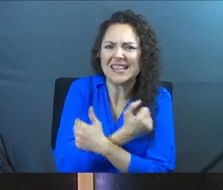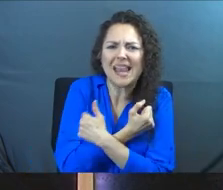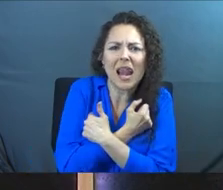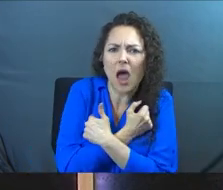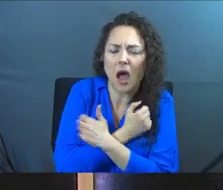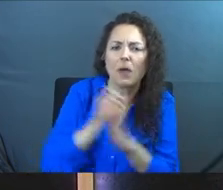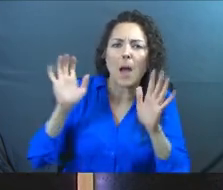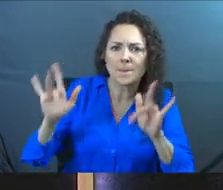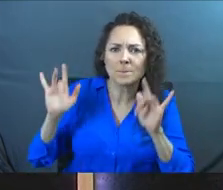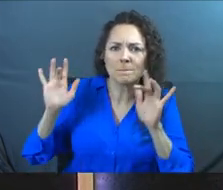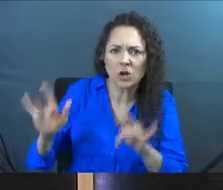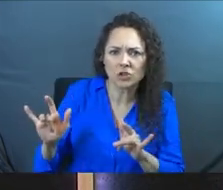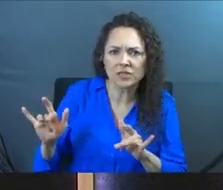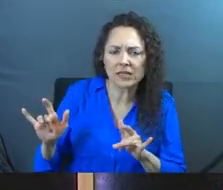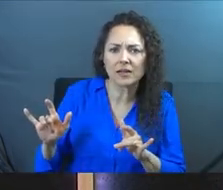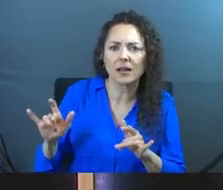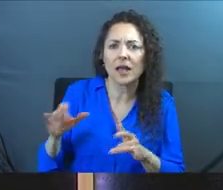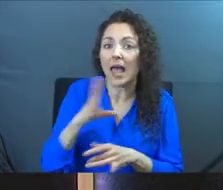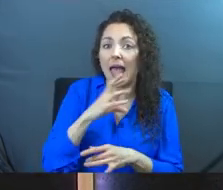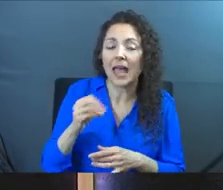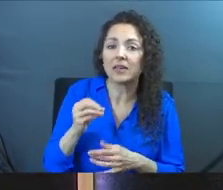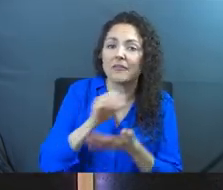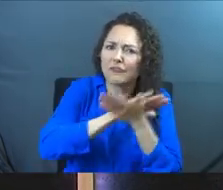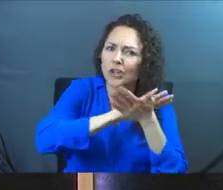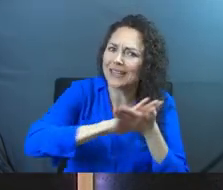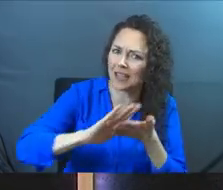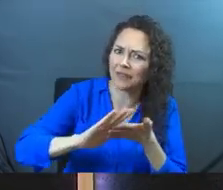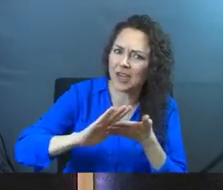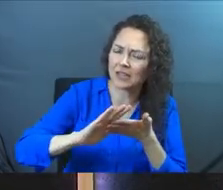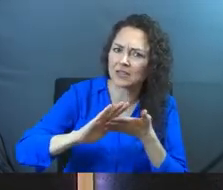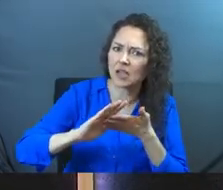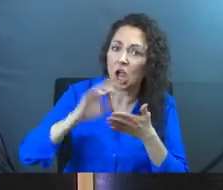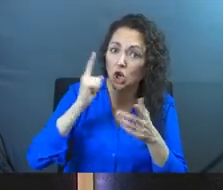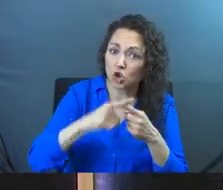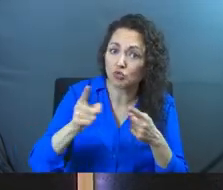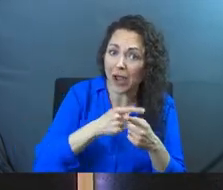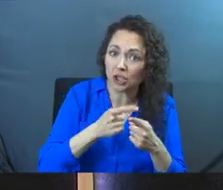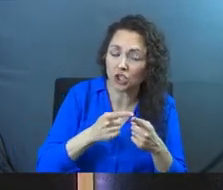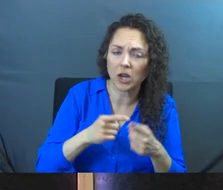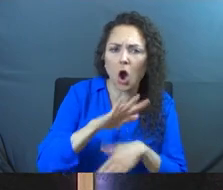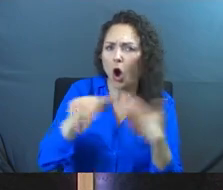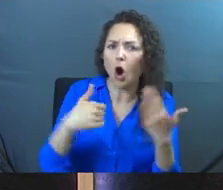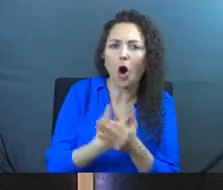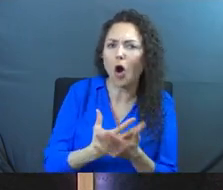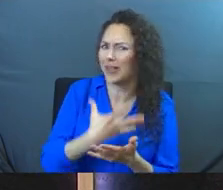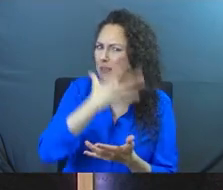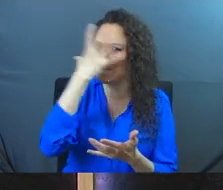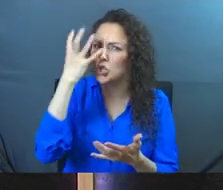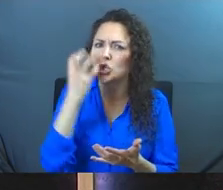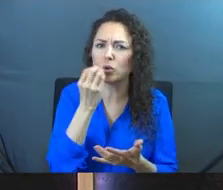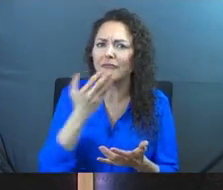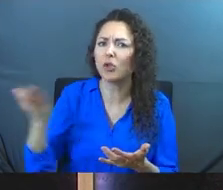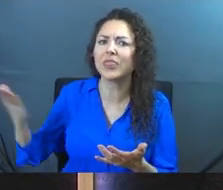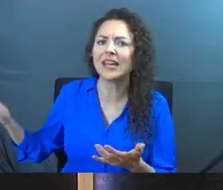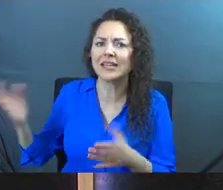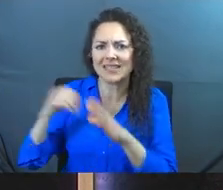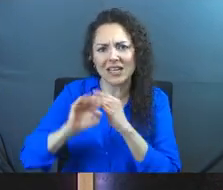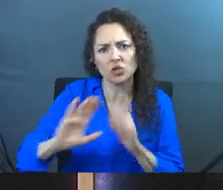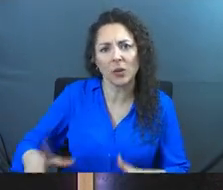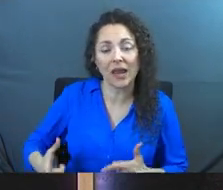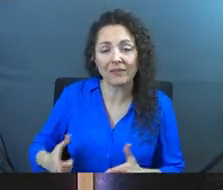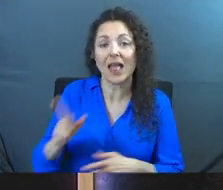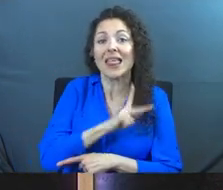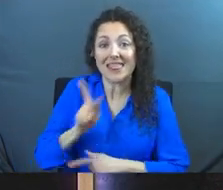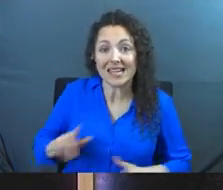it's mercy and it's forgiveness and it's correction and it's all of these beautiful things in our life. This is what